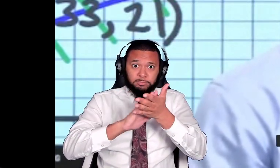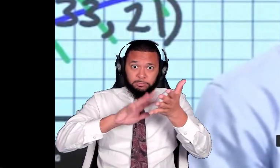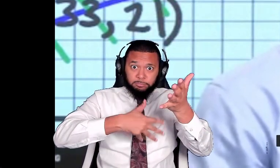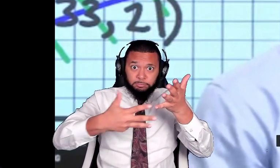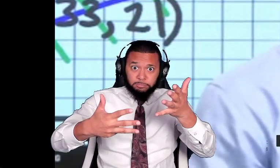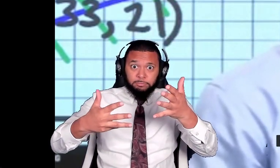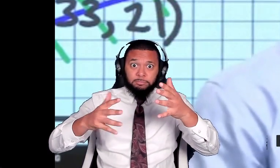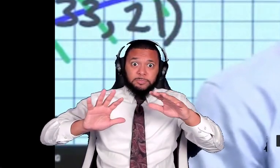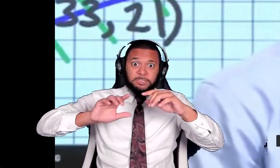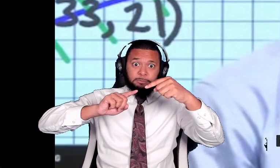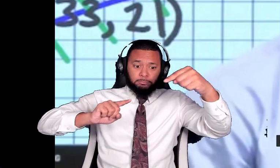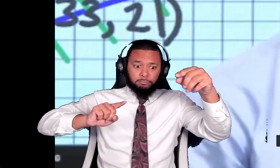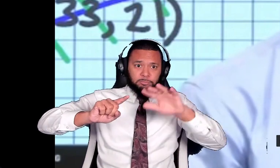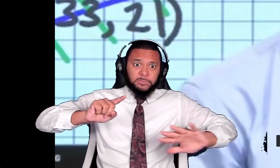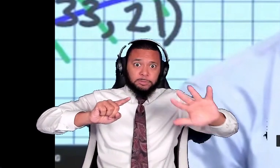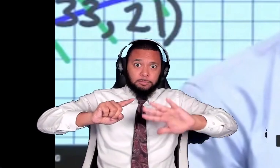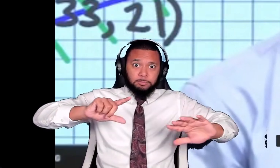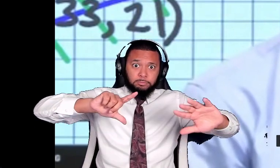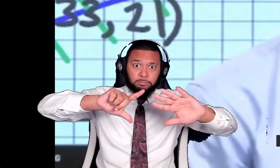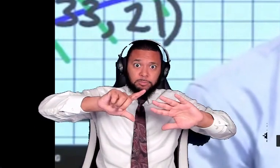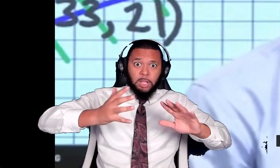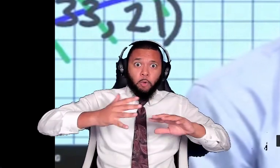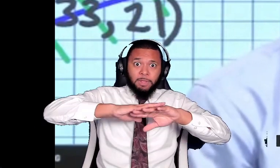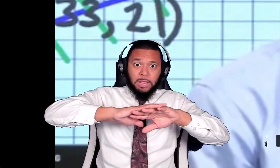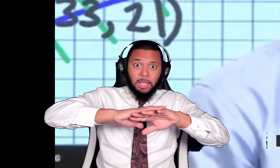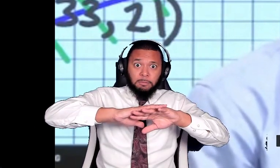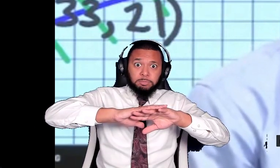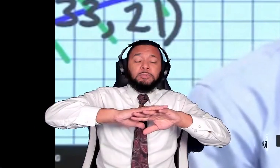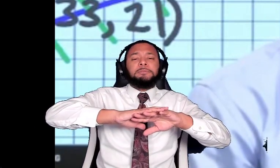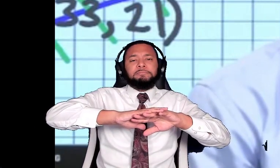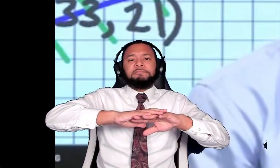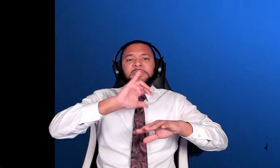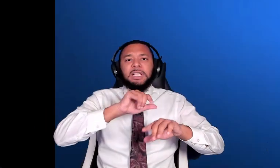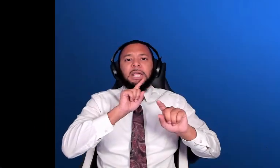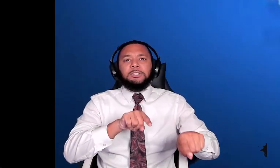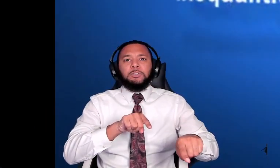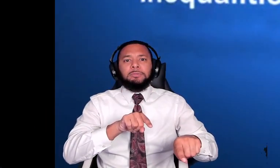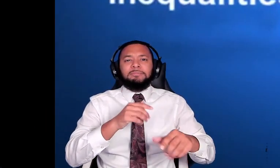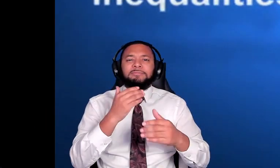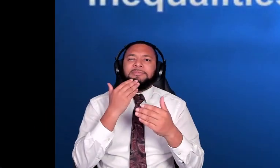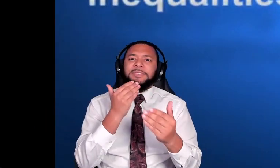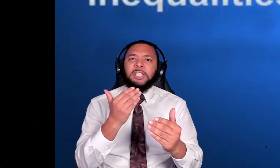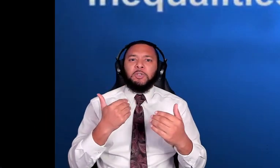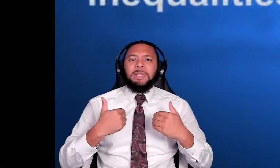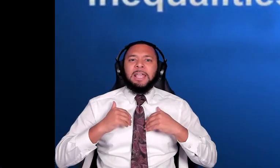regions are. Thank you, and have a great day.